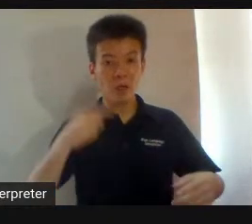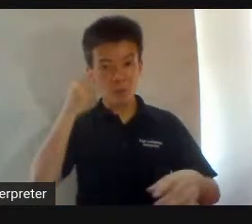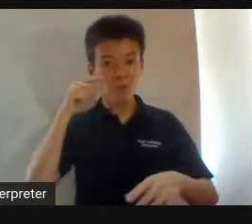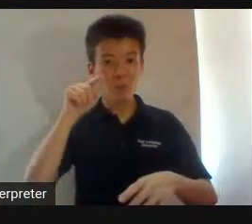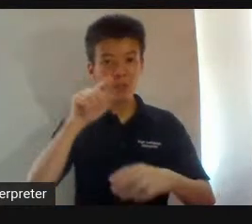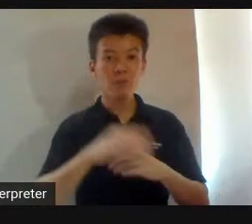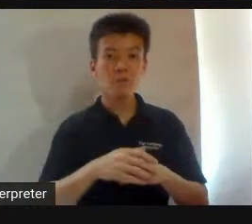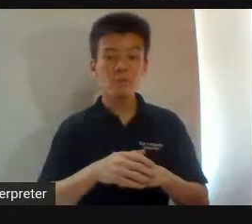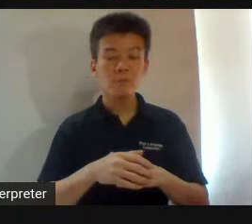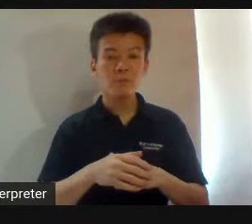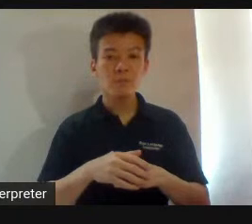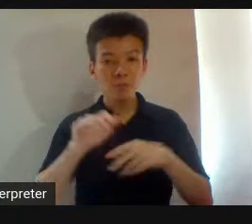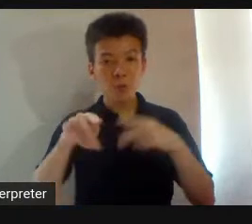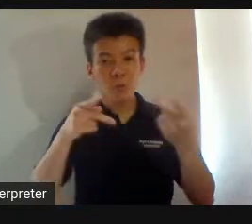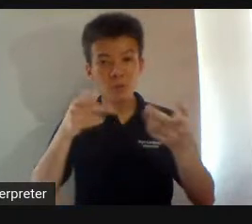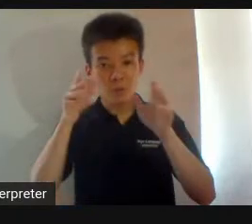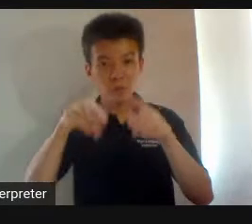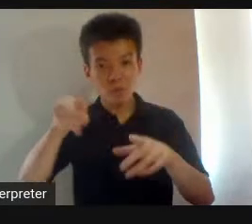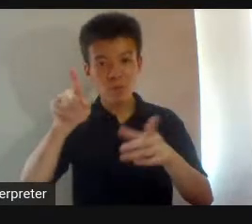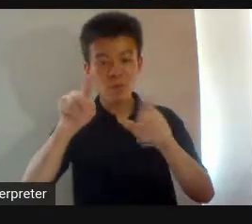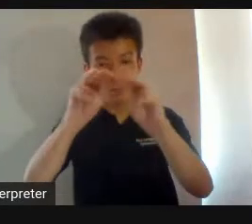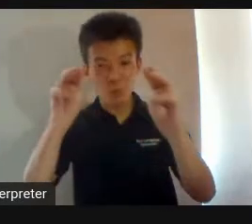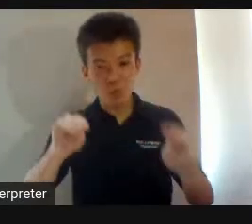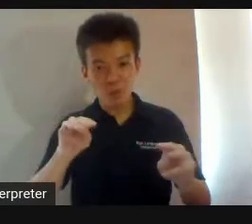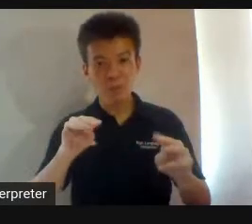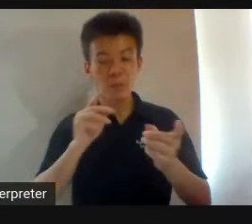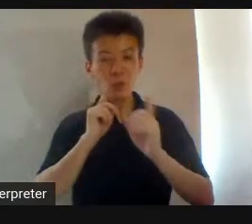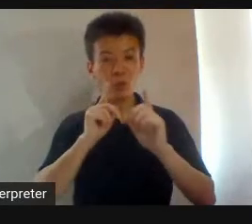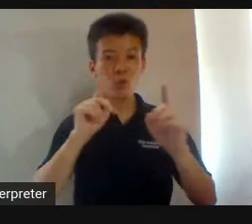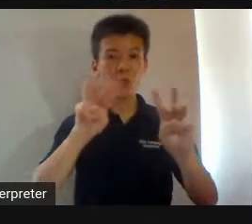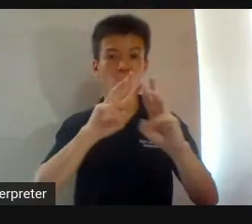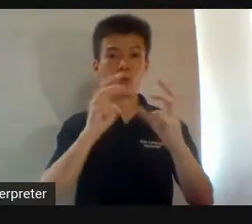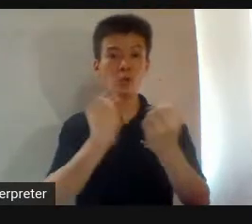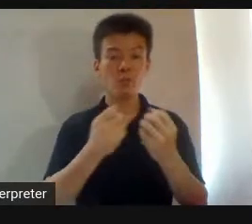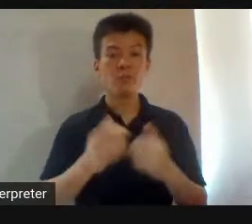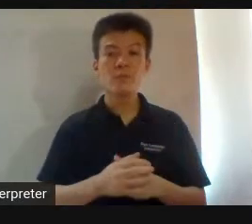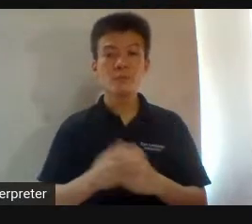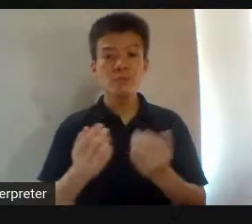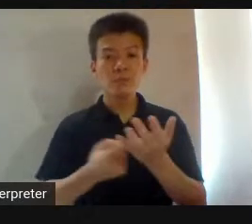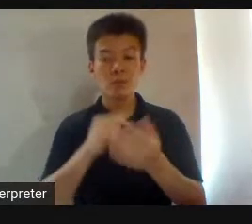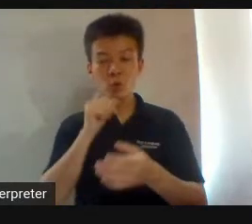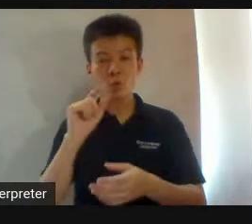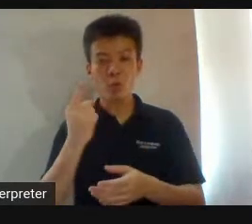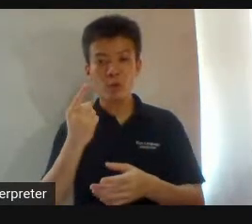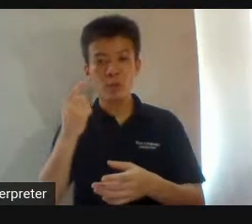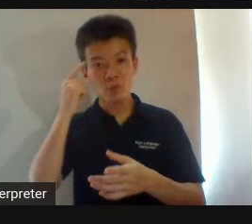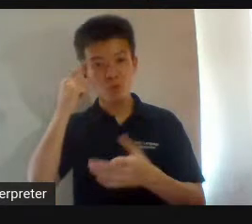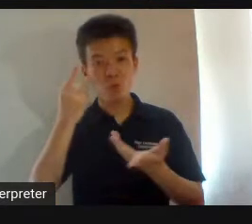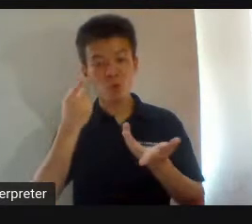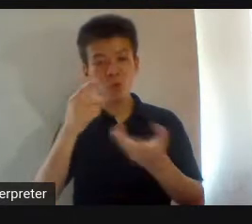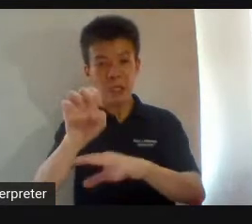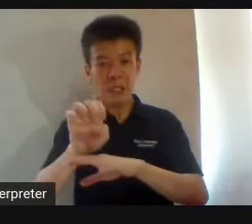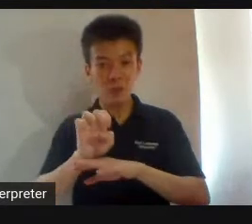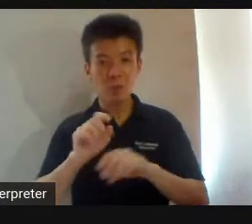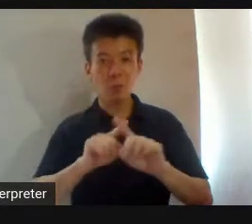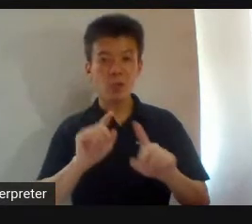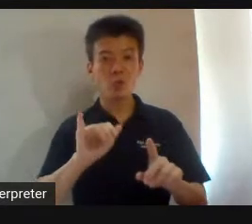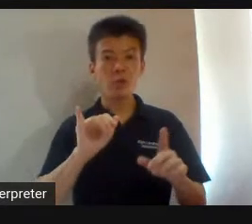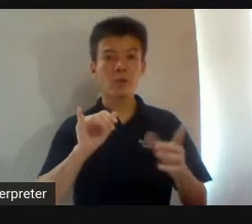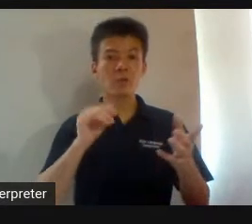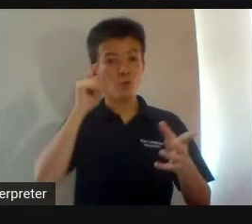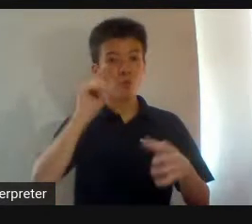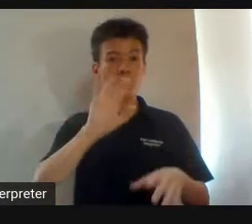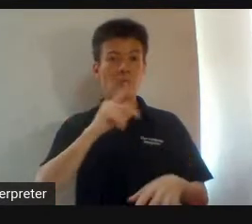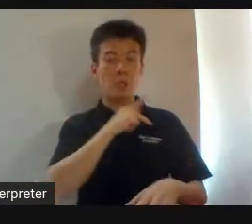people attend museums, attend talks and workshops. Sometimes it's not just for engagement, but it's also for